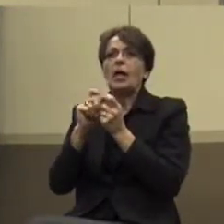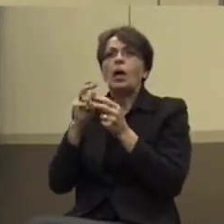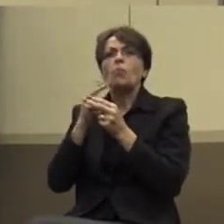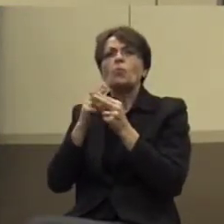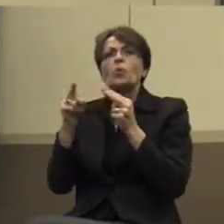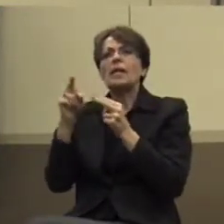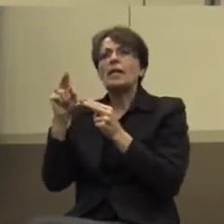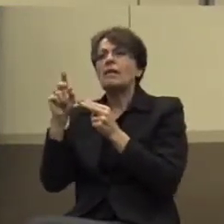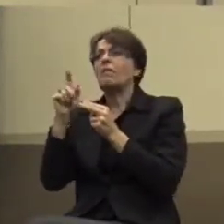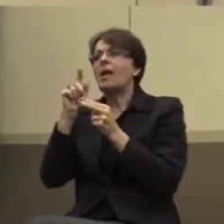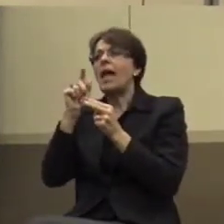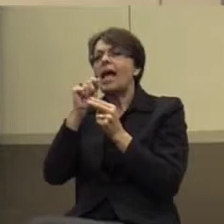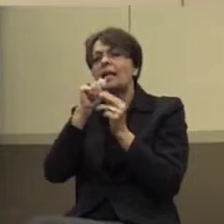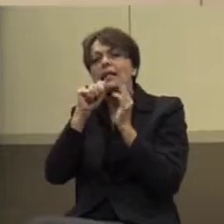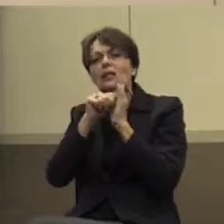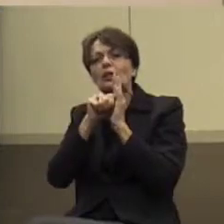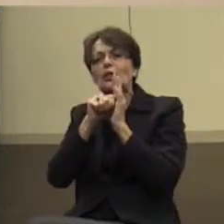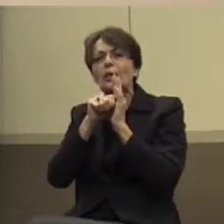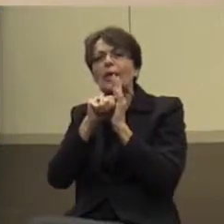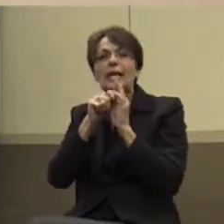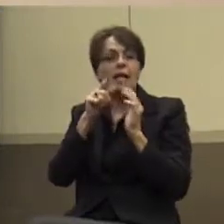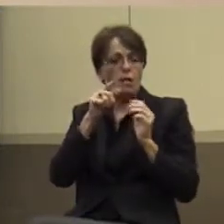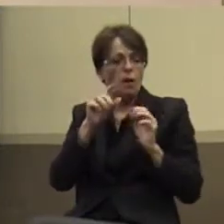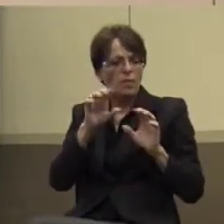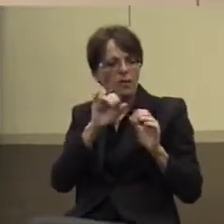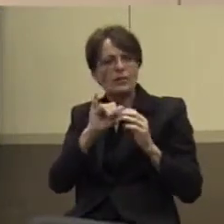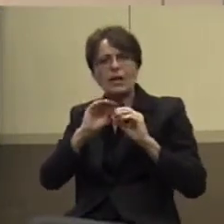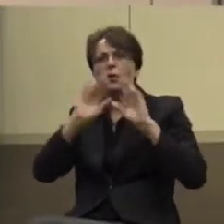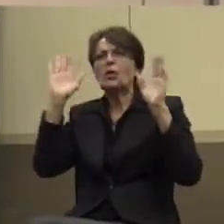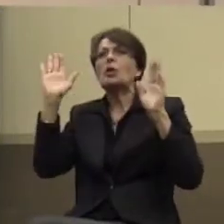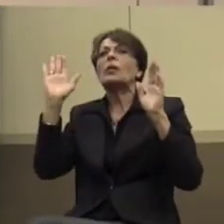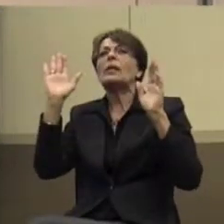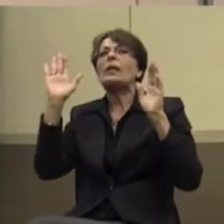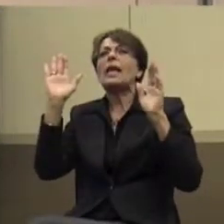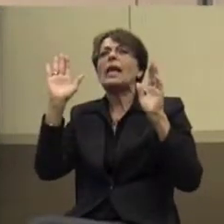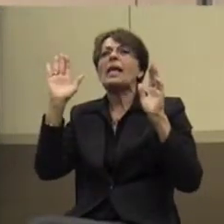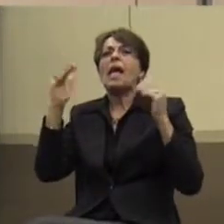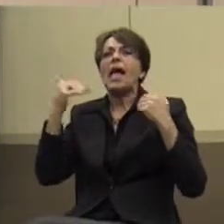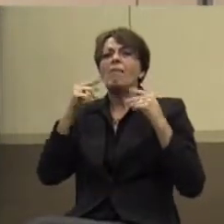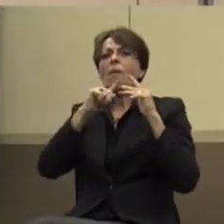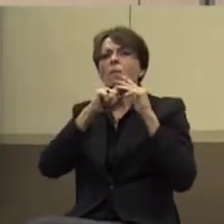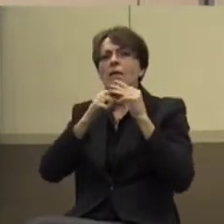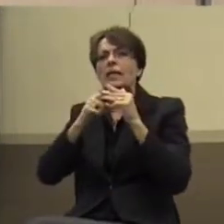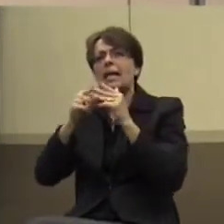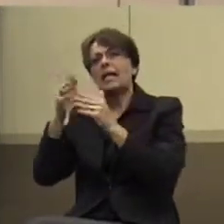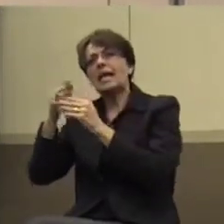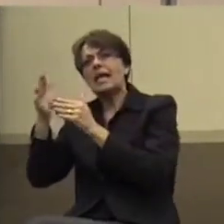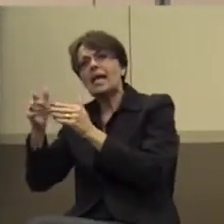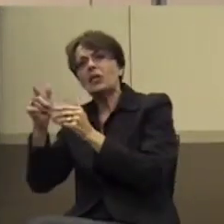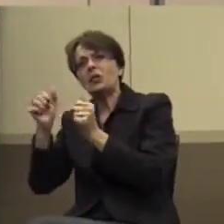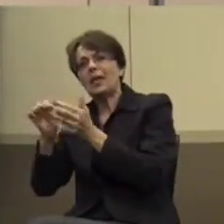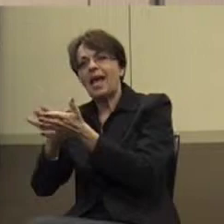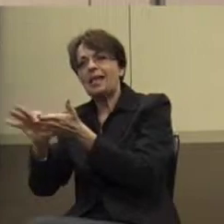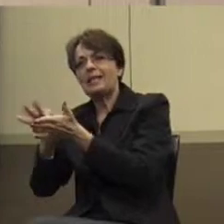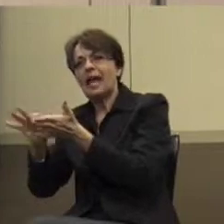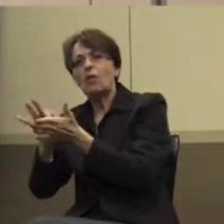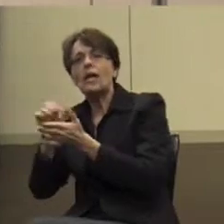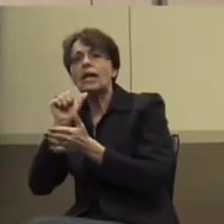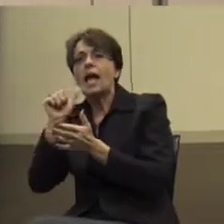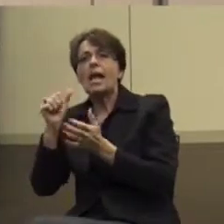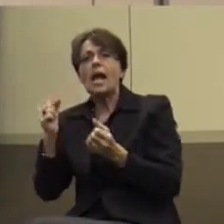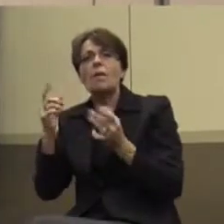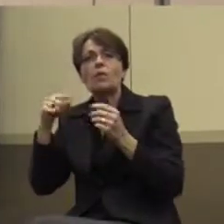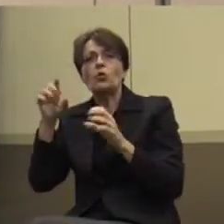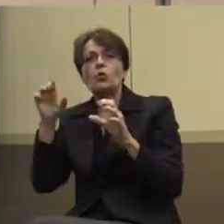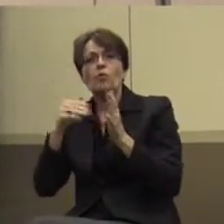to like frequently count that. How many of you not just do frequency, but then also put that in a time